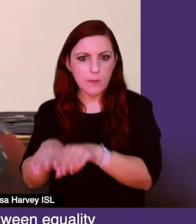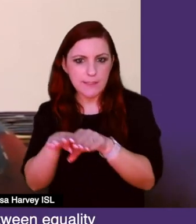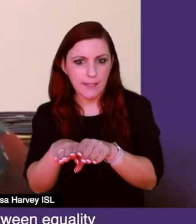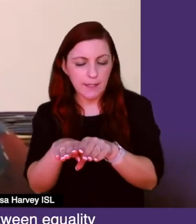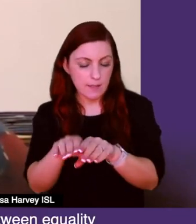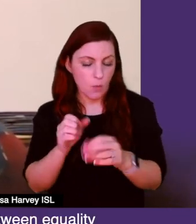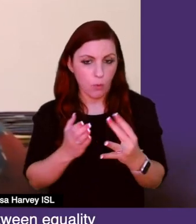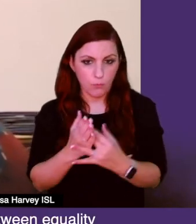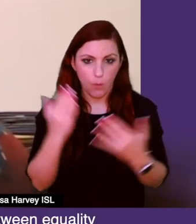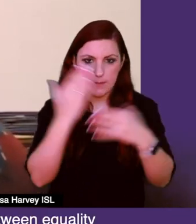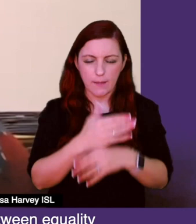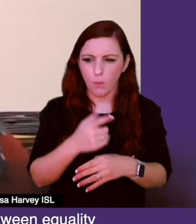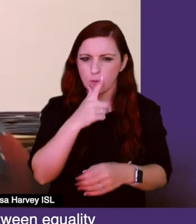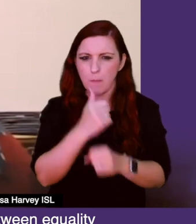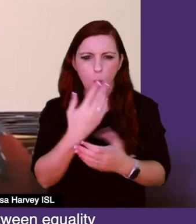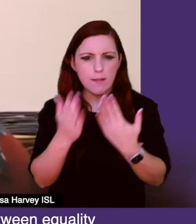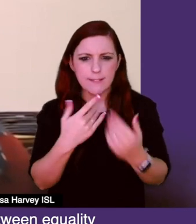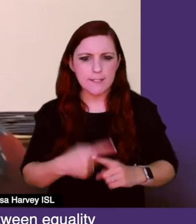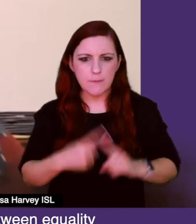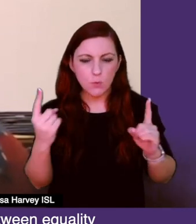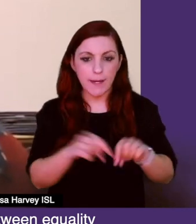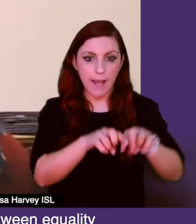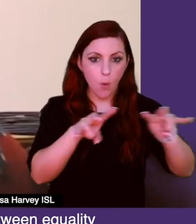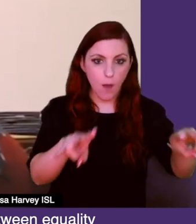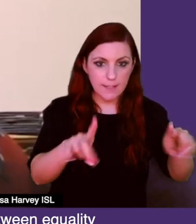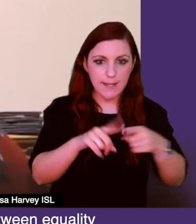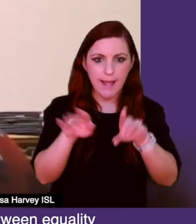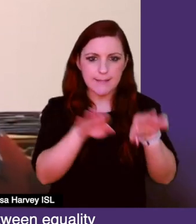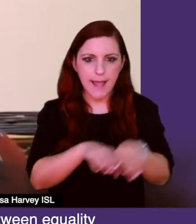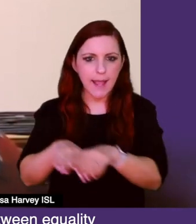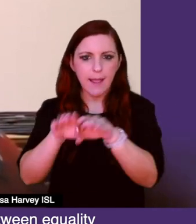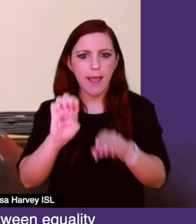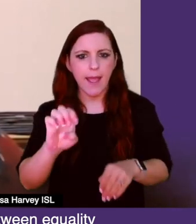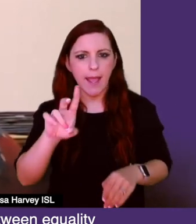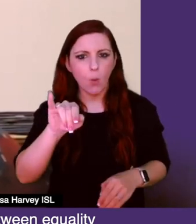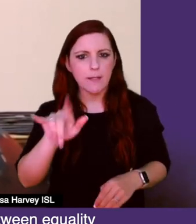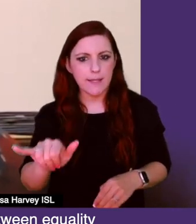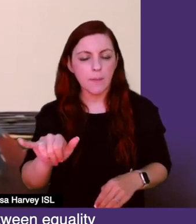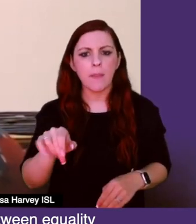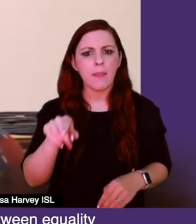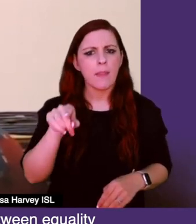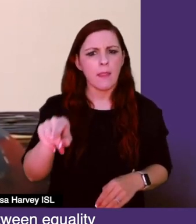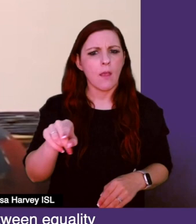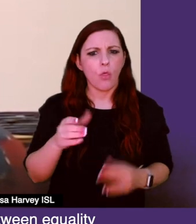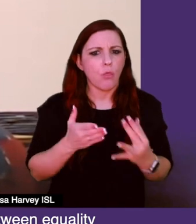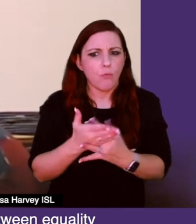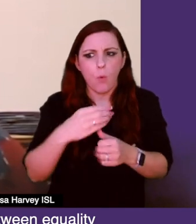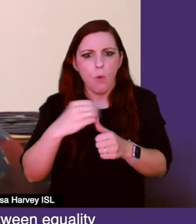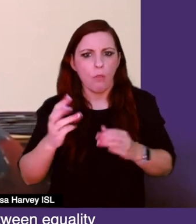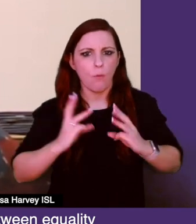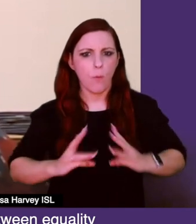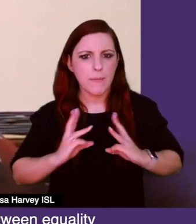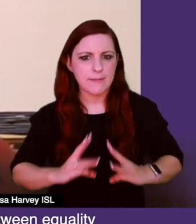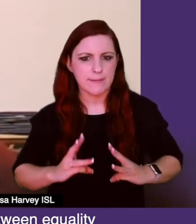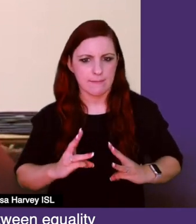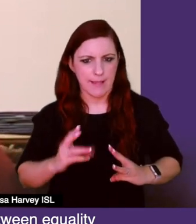the course of the evening, we will explore the difference between equality and equity from the lived experience of women